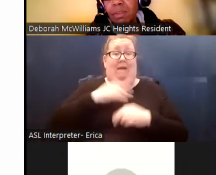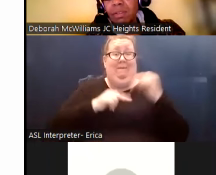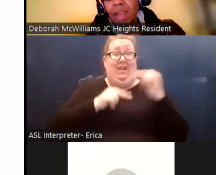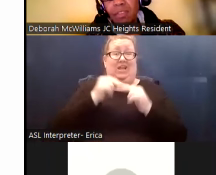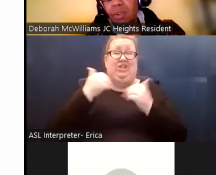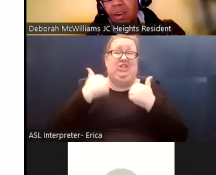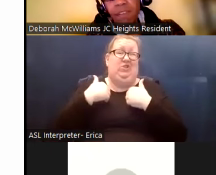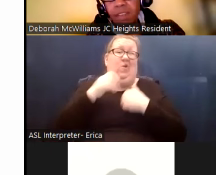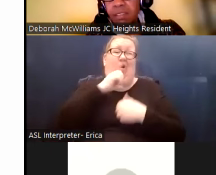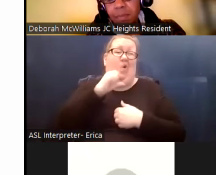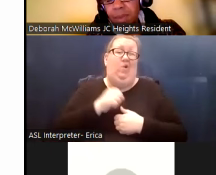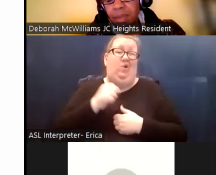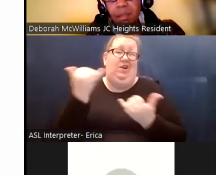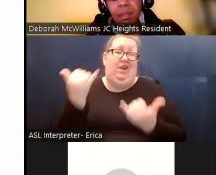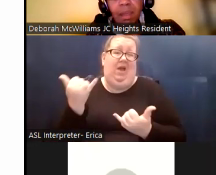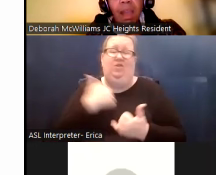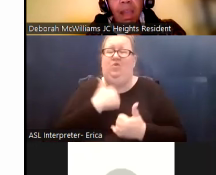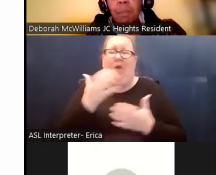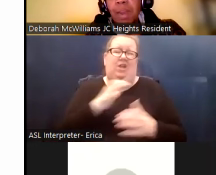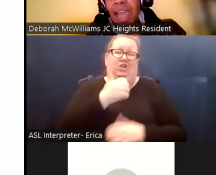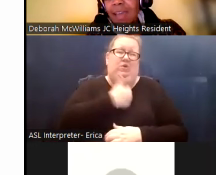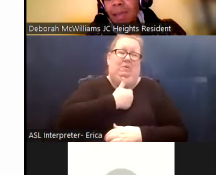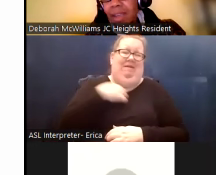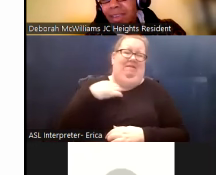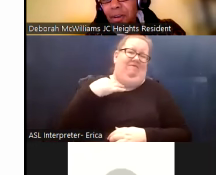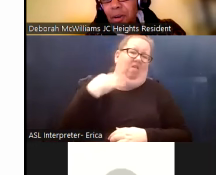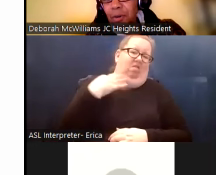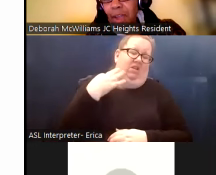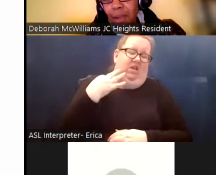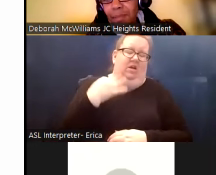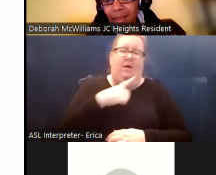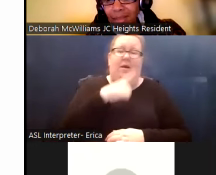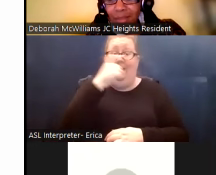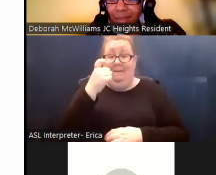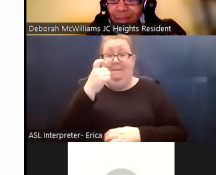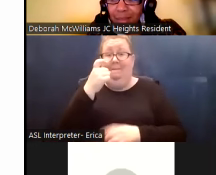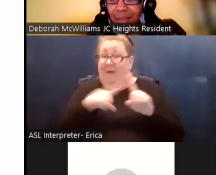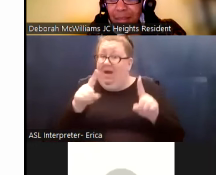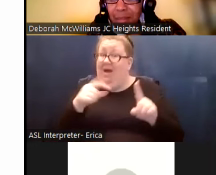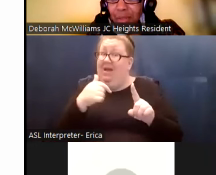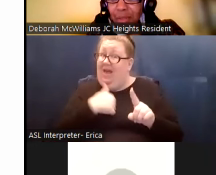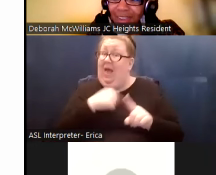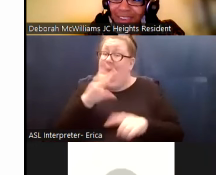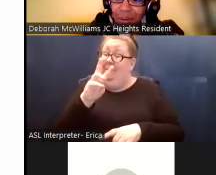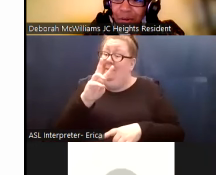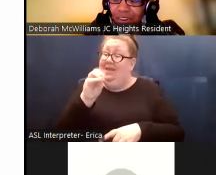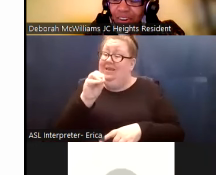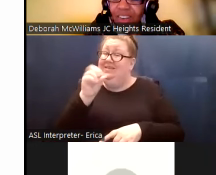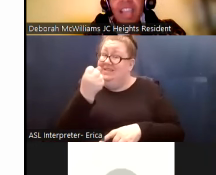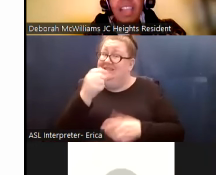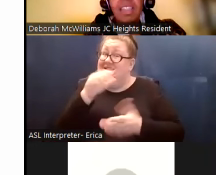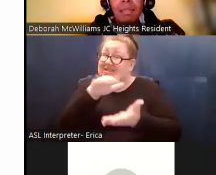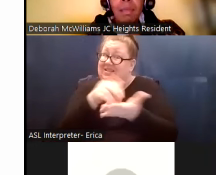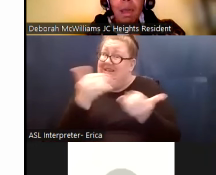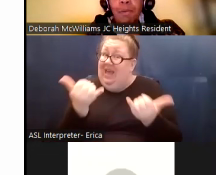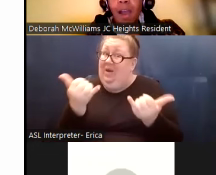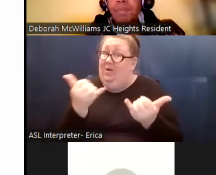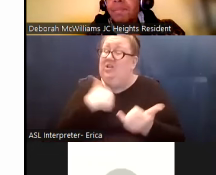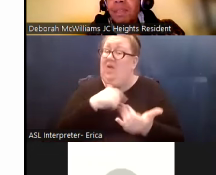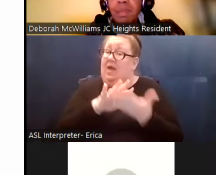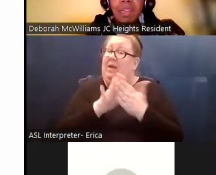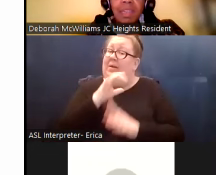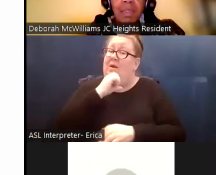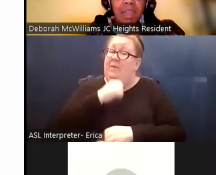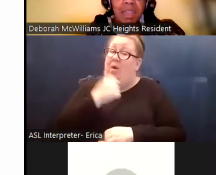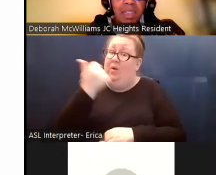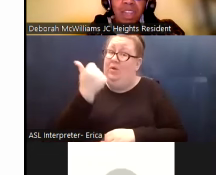just I do it on a volunteer basis. But as I get older, I'm in my mid-60s. So as I get older, that's a problem.